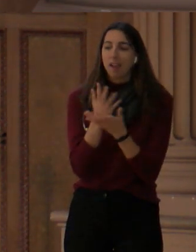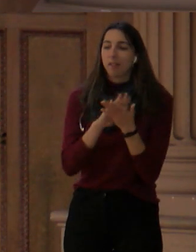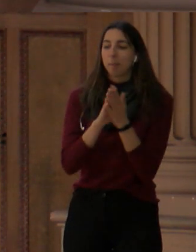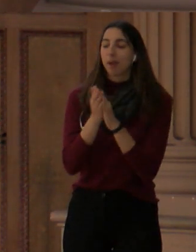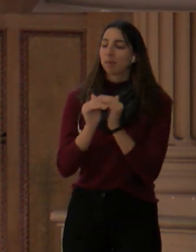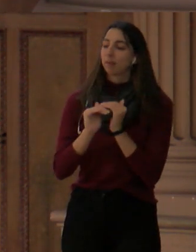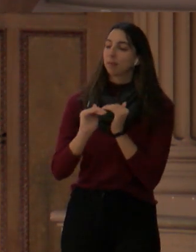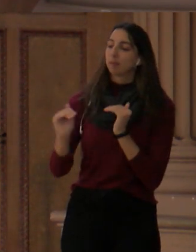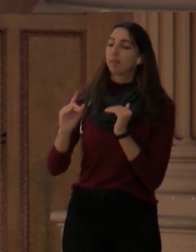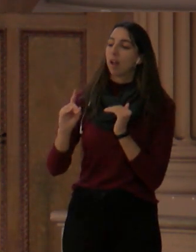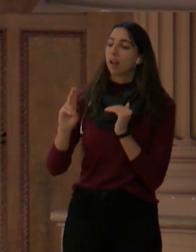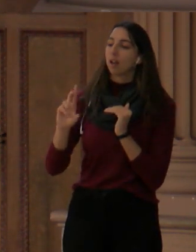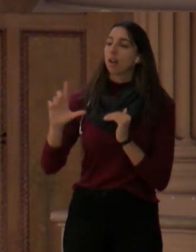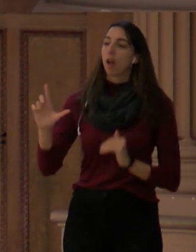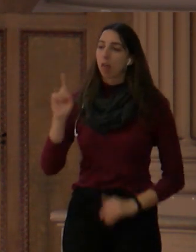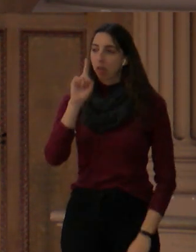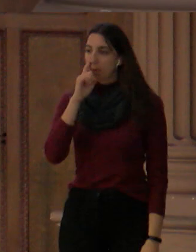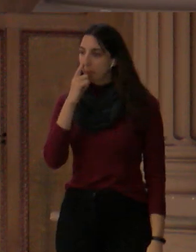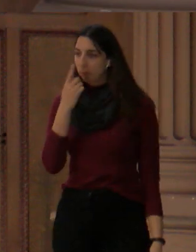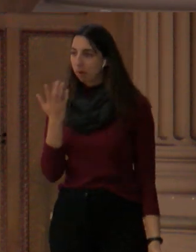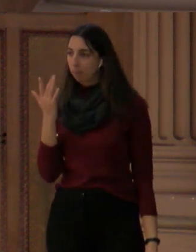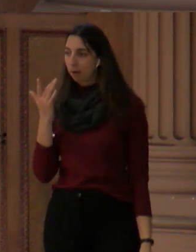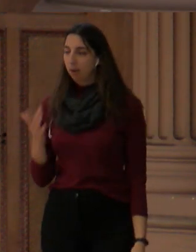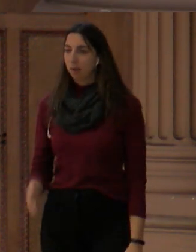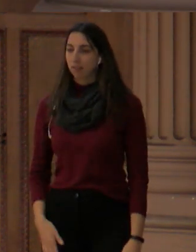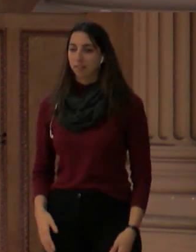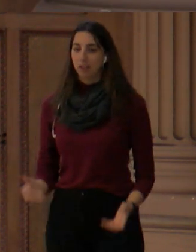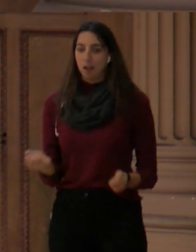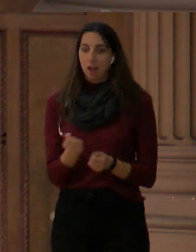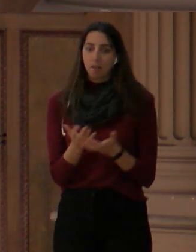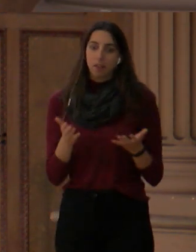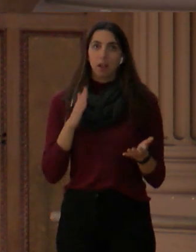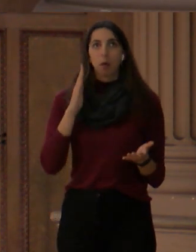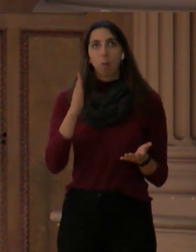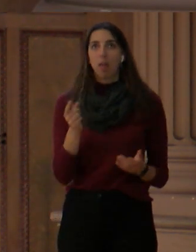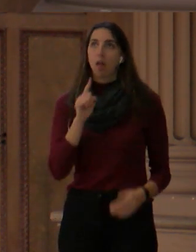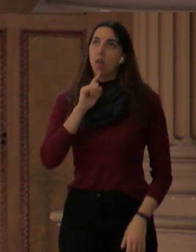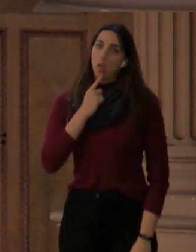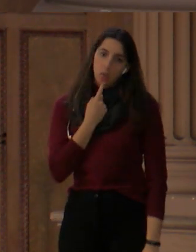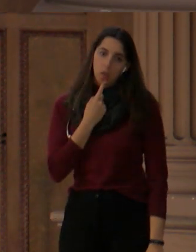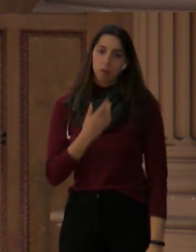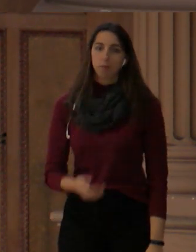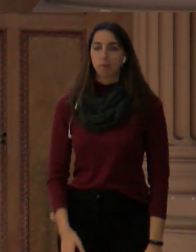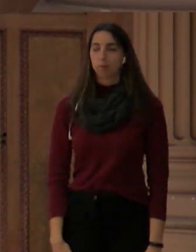starts to seem dull because you know everything will disappoint in the end. So I've got to be careful.